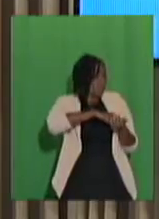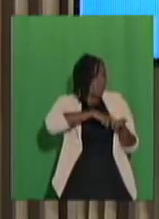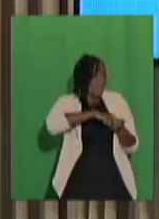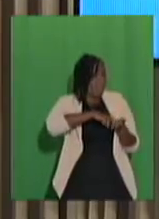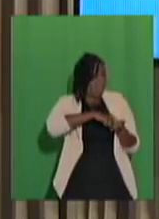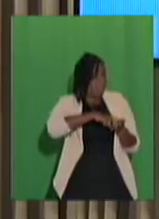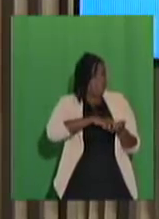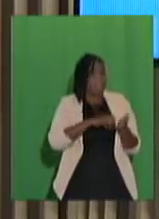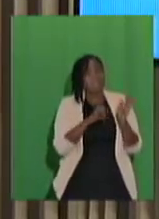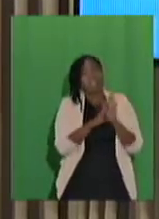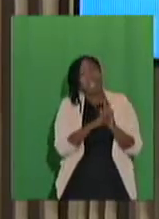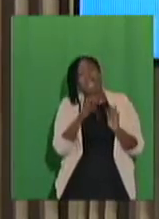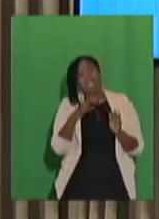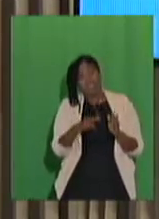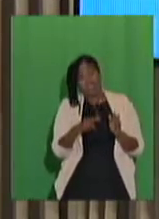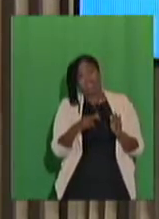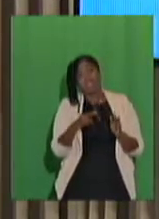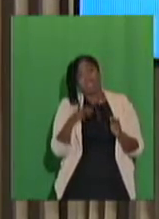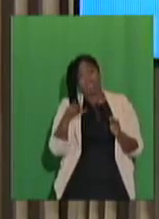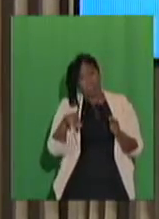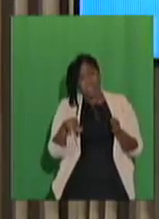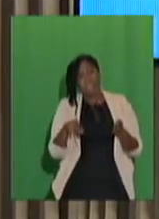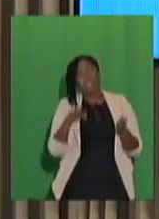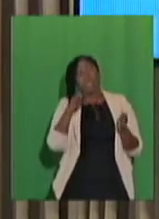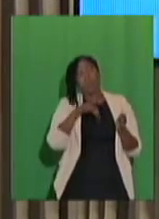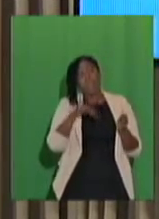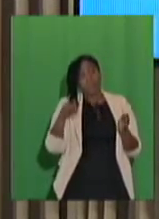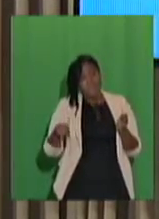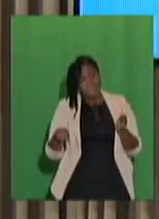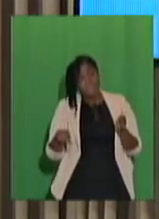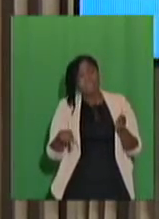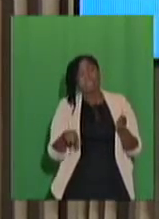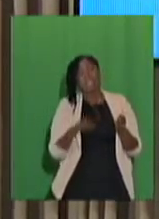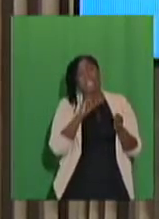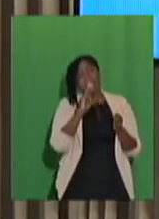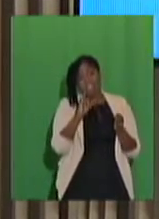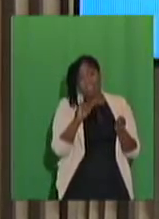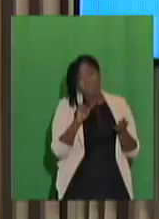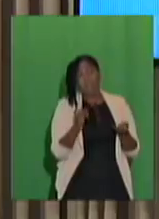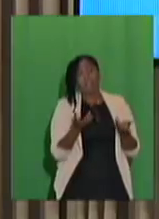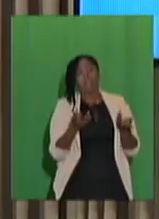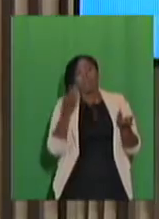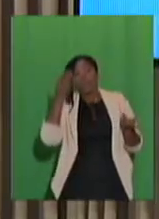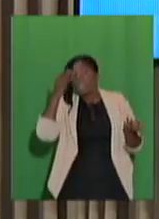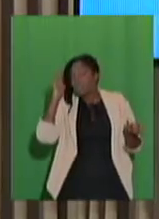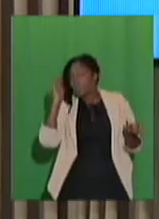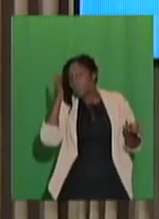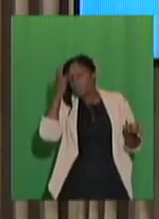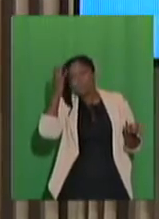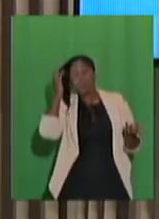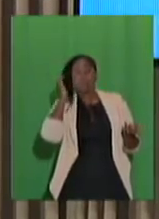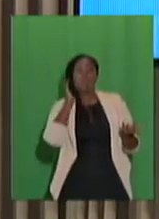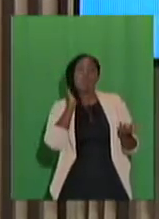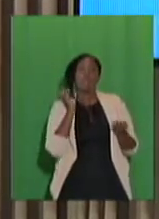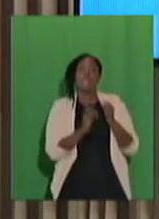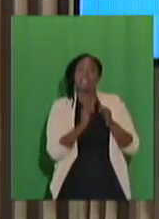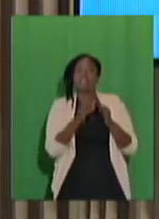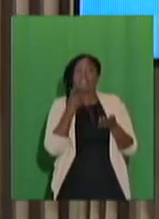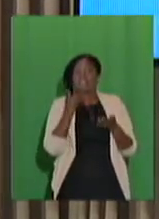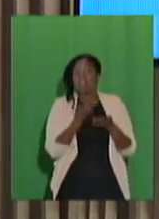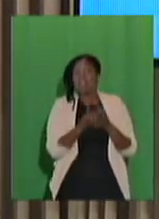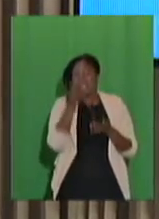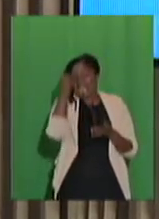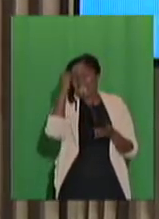hydroxychloroquine, chloroquine, interferon, but it has to be done in such a way that